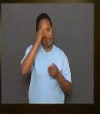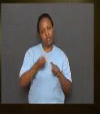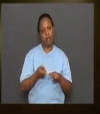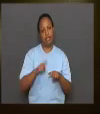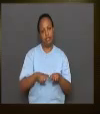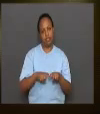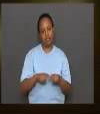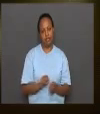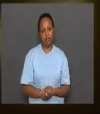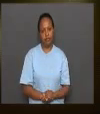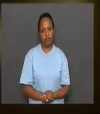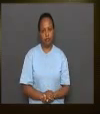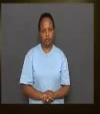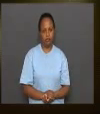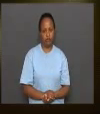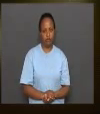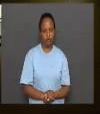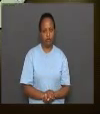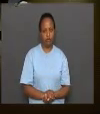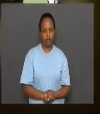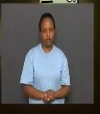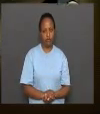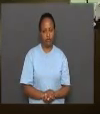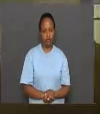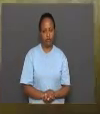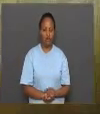Let's get back to our lesson.